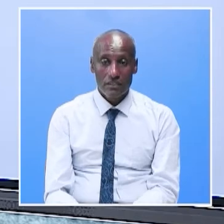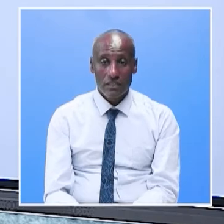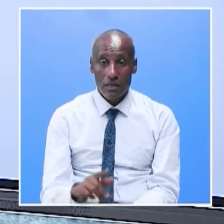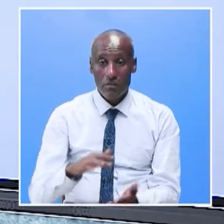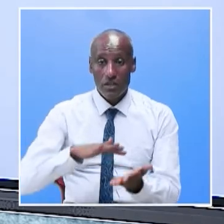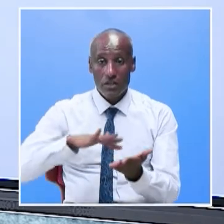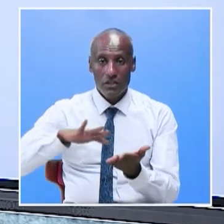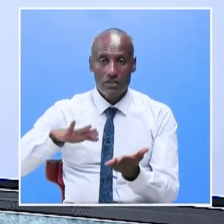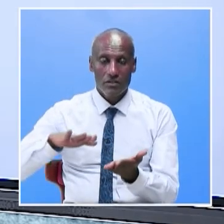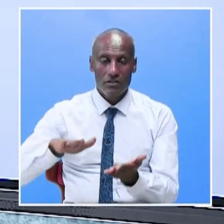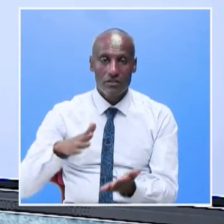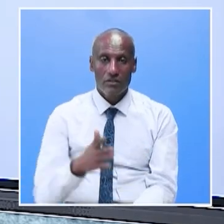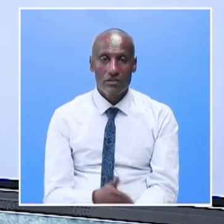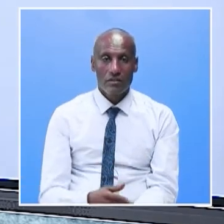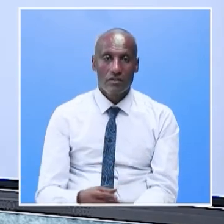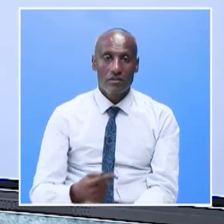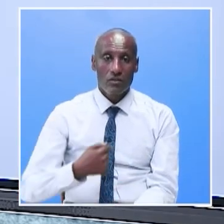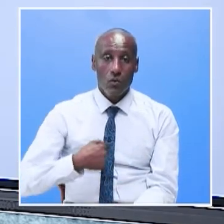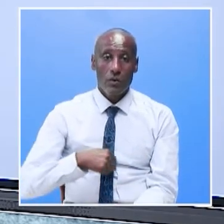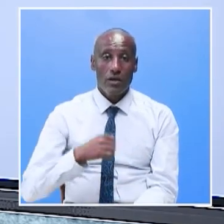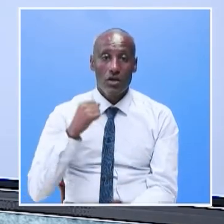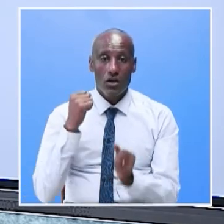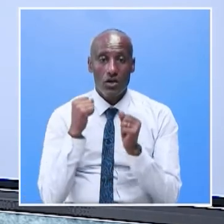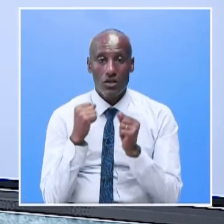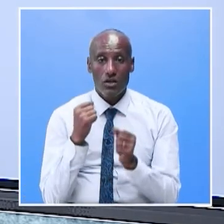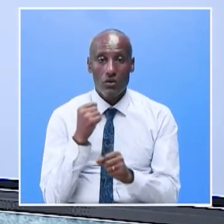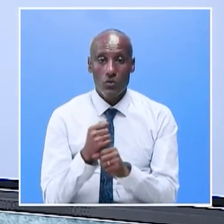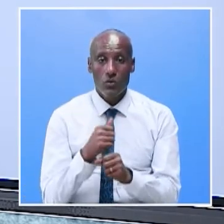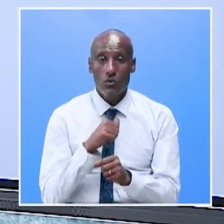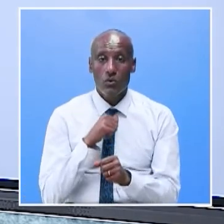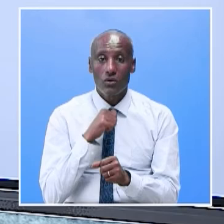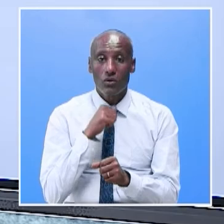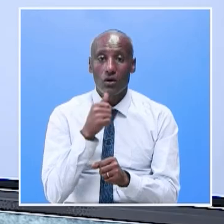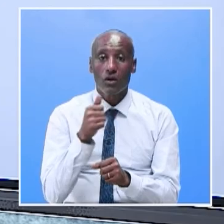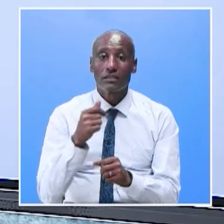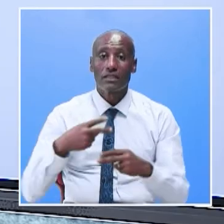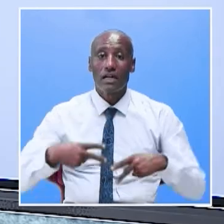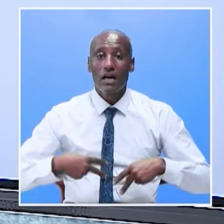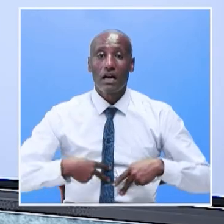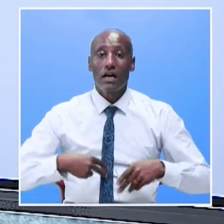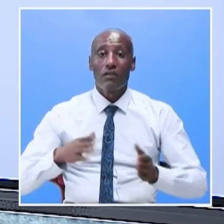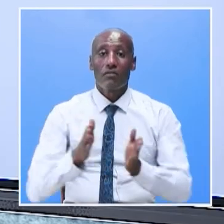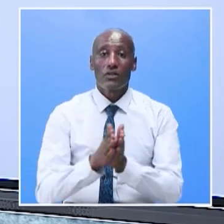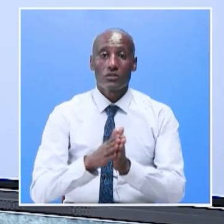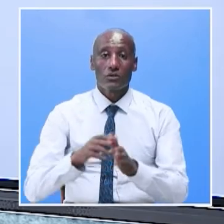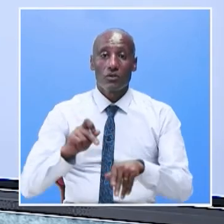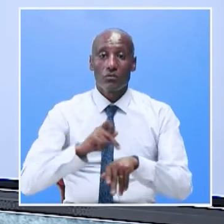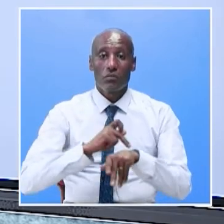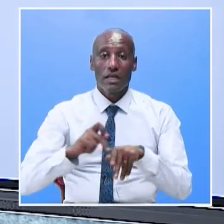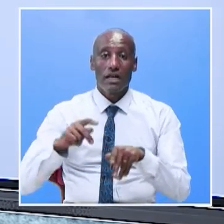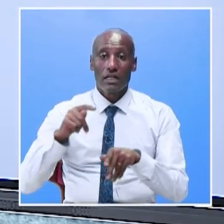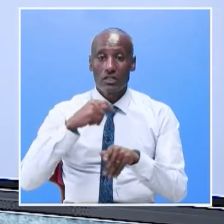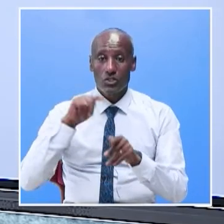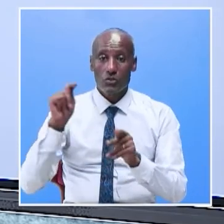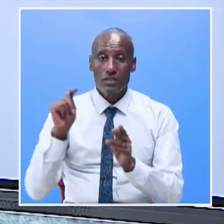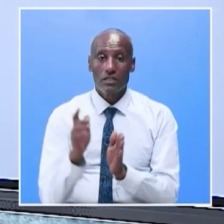for you. We do not have school blank Tuesday. The picture blank